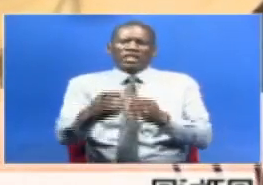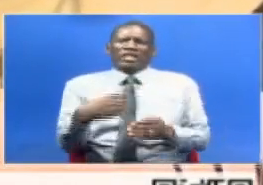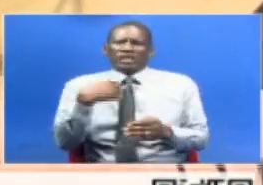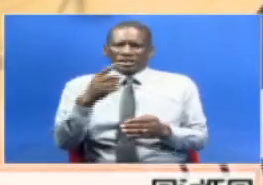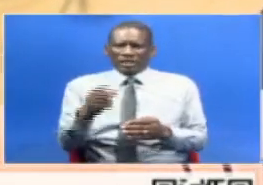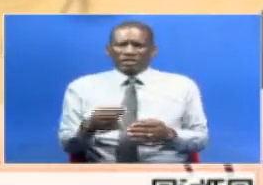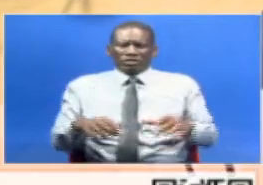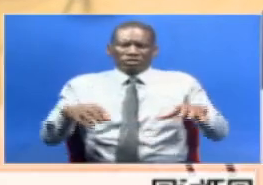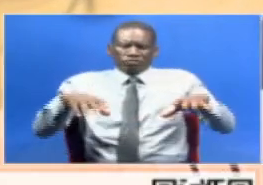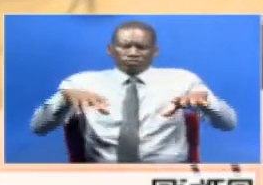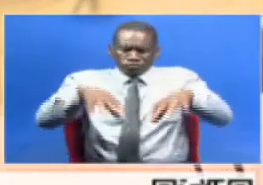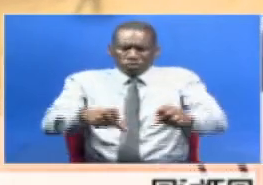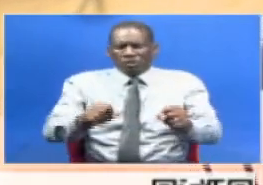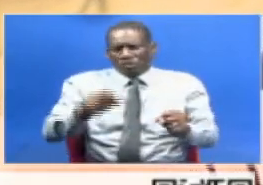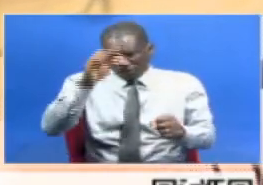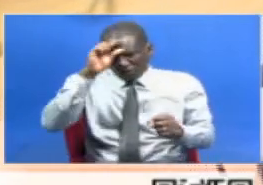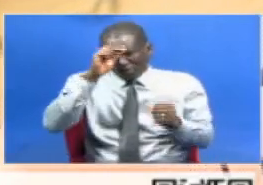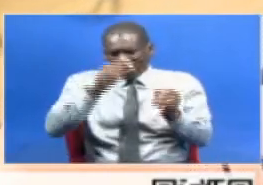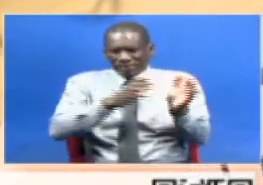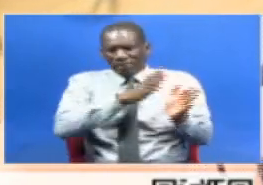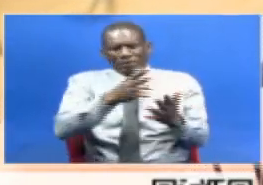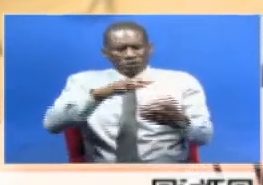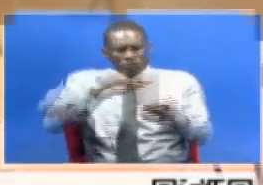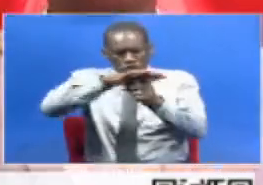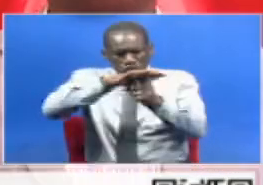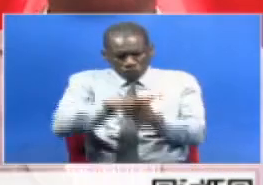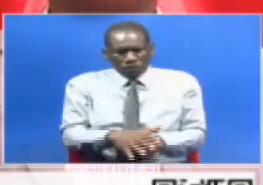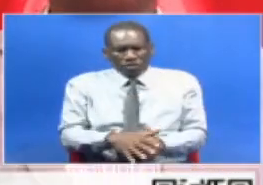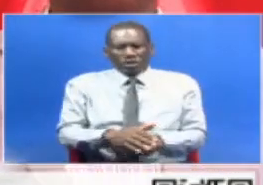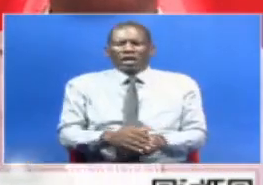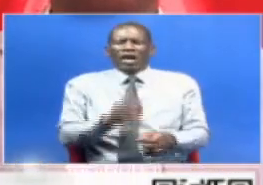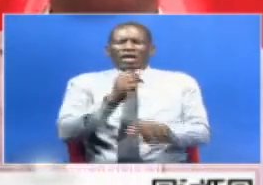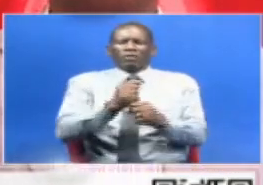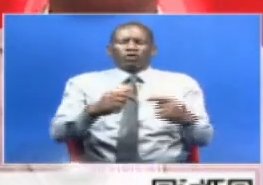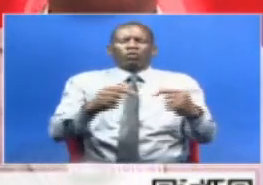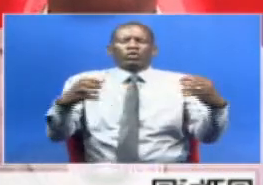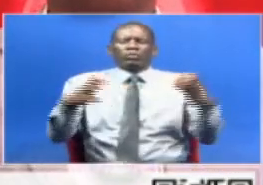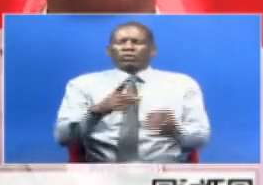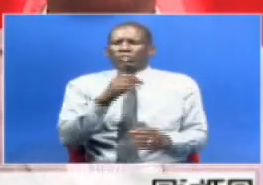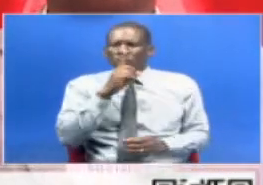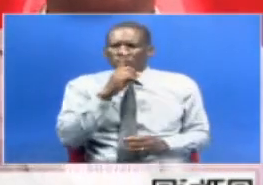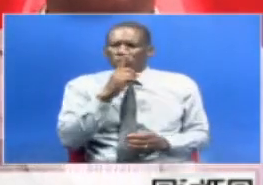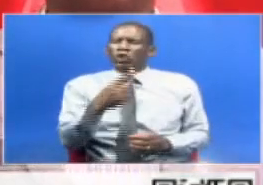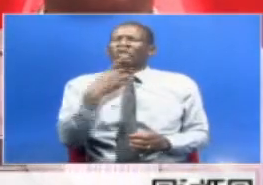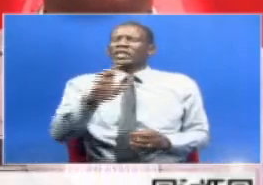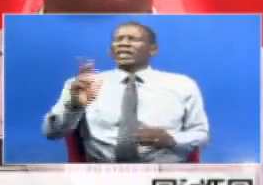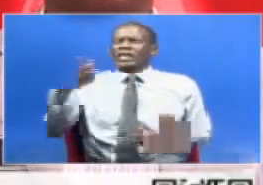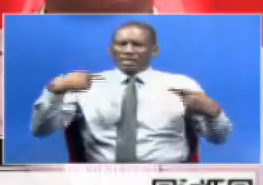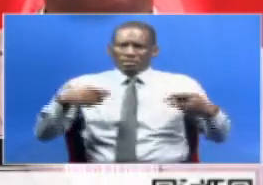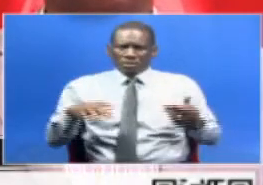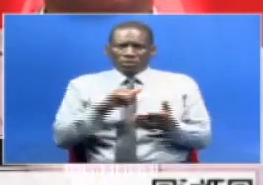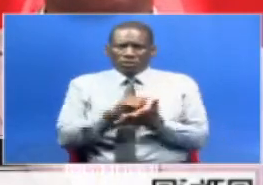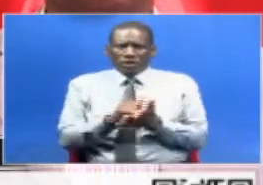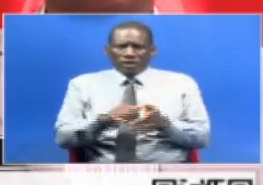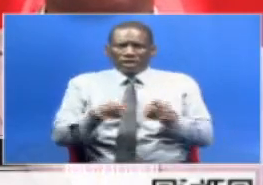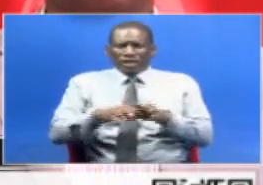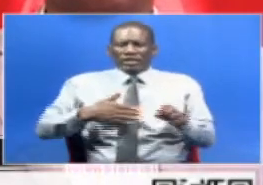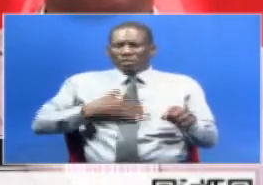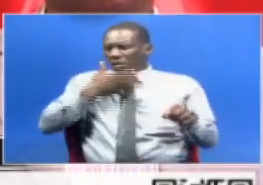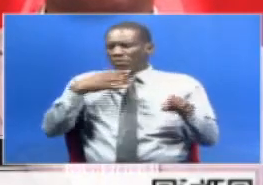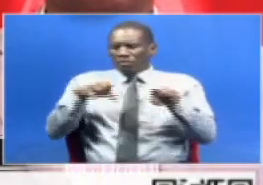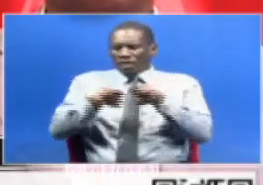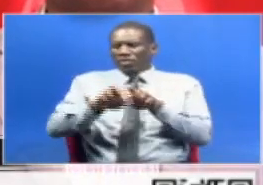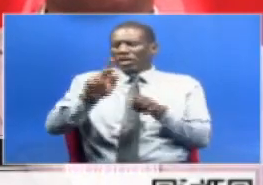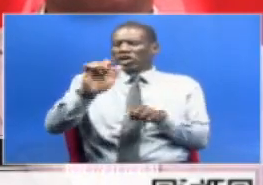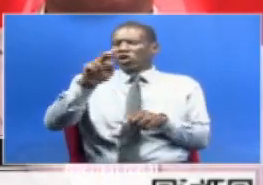government as a ploy to intimidate and silence opposition. We also want to say to Kenyans that, as my brother Jeremiah Kioni has